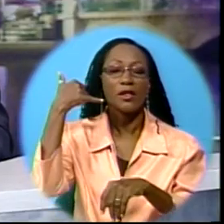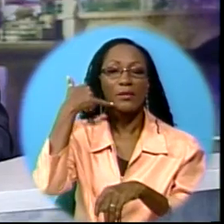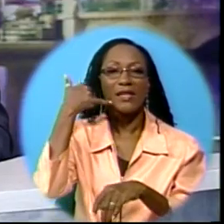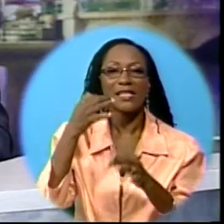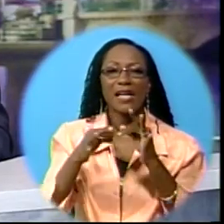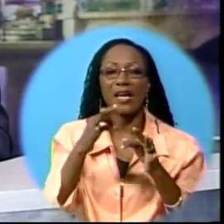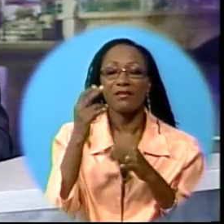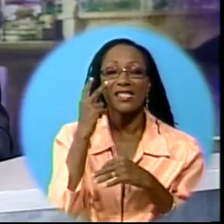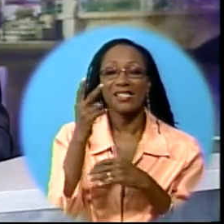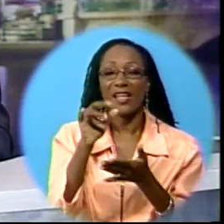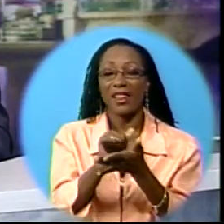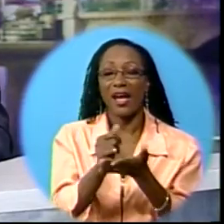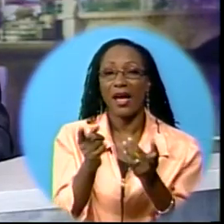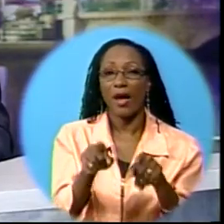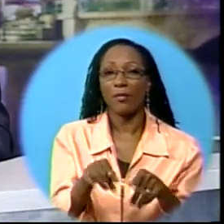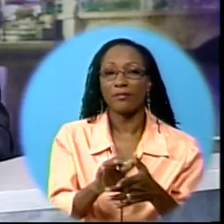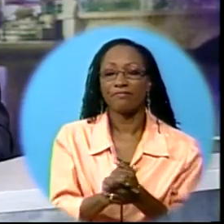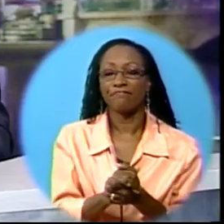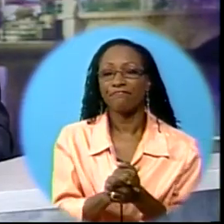those signs.